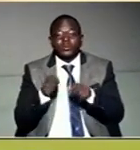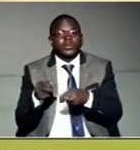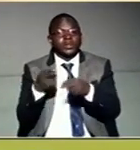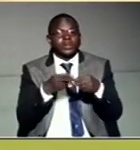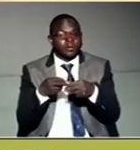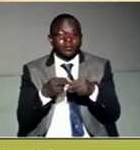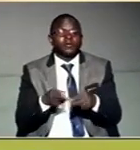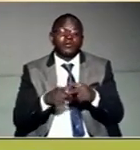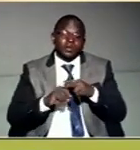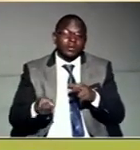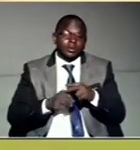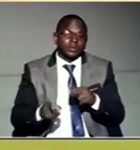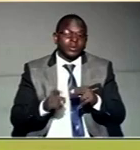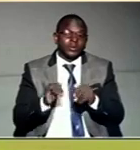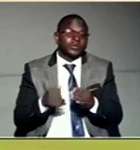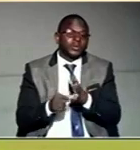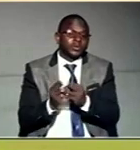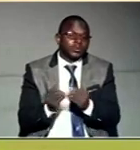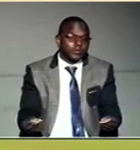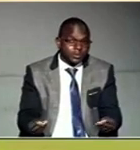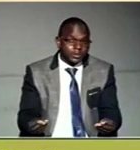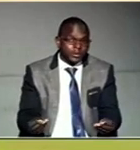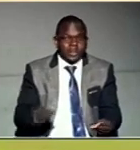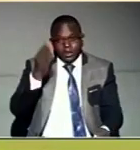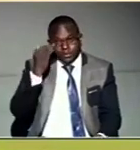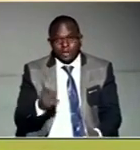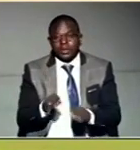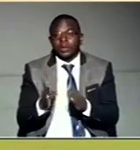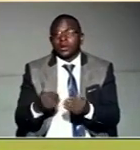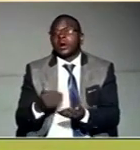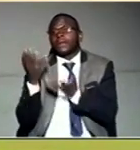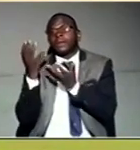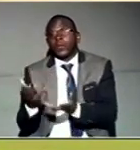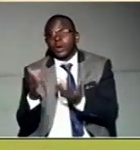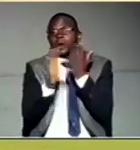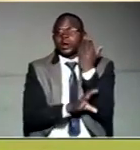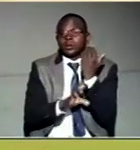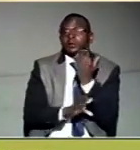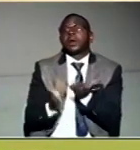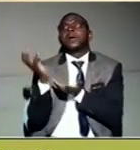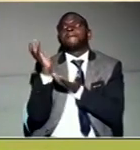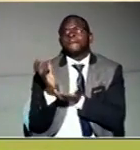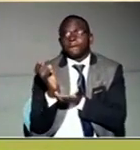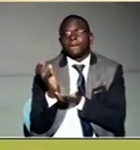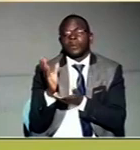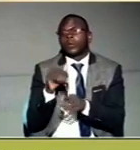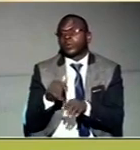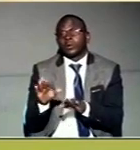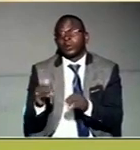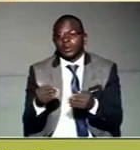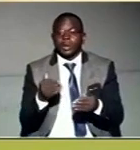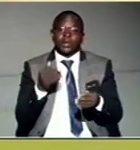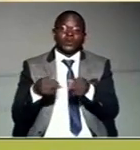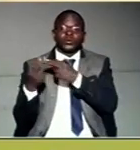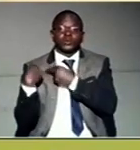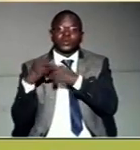things to have these things corrected. Because we're imposing a burden on a country that is already overburdened when it is not its responsibility to